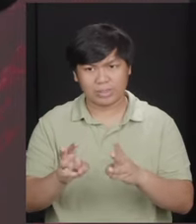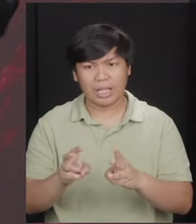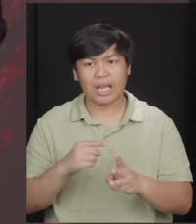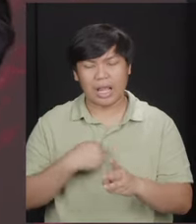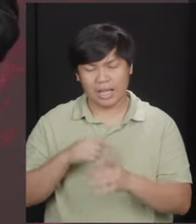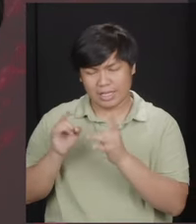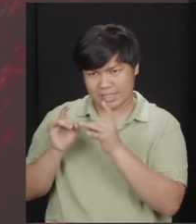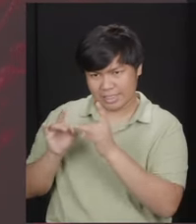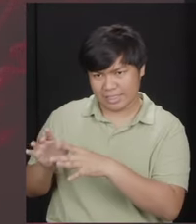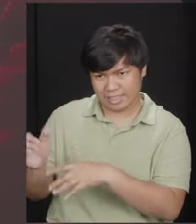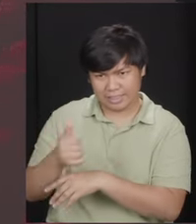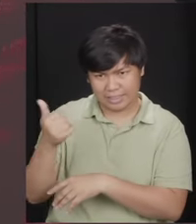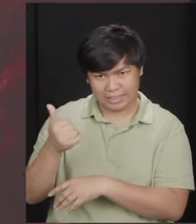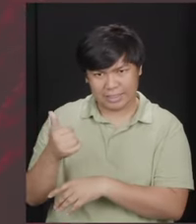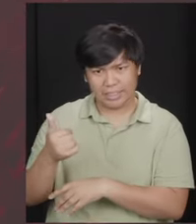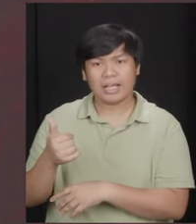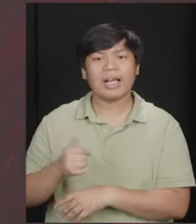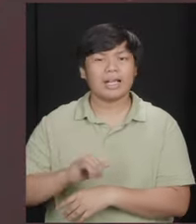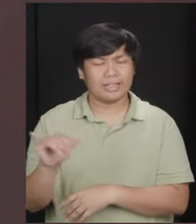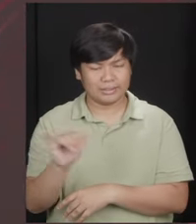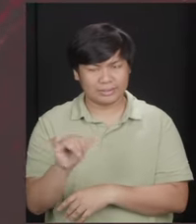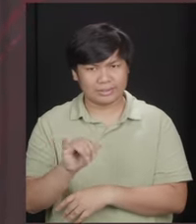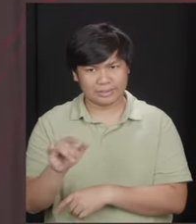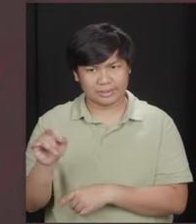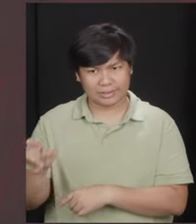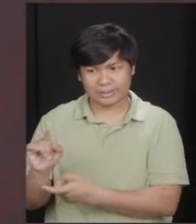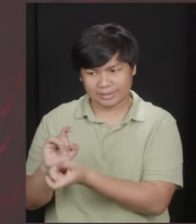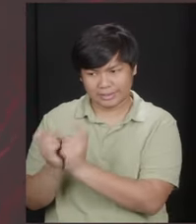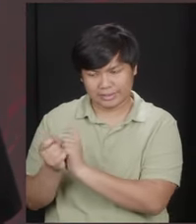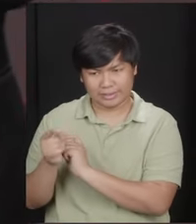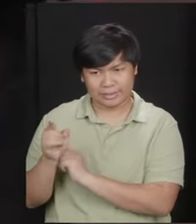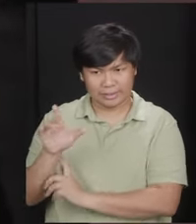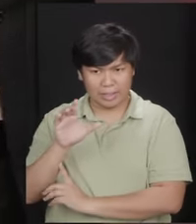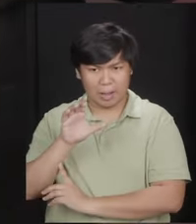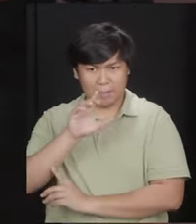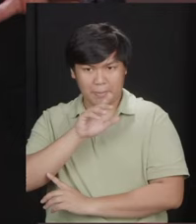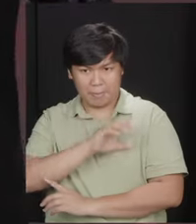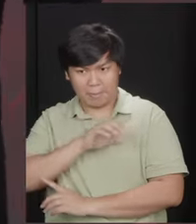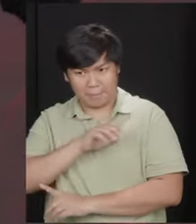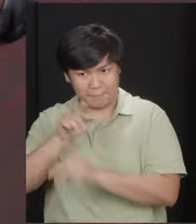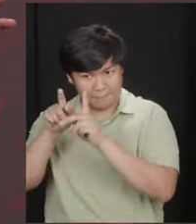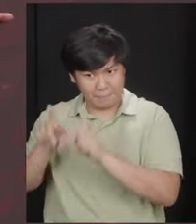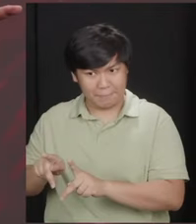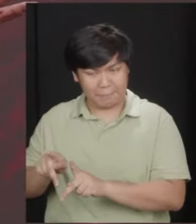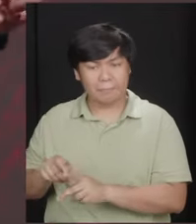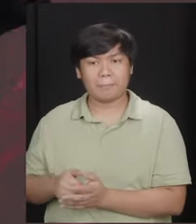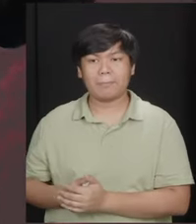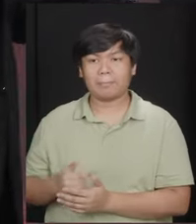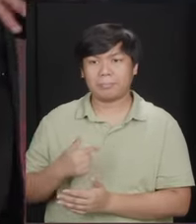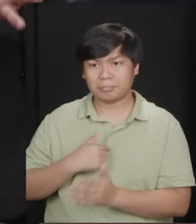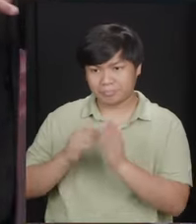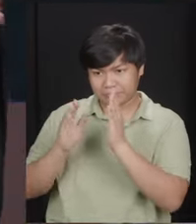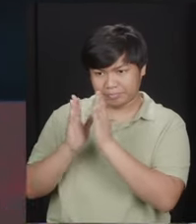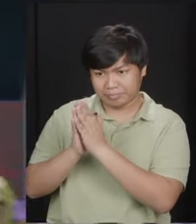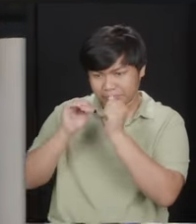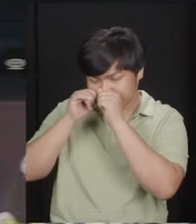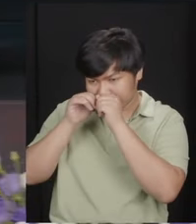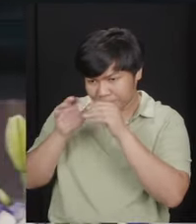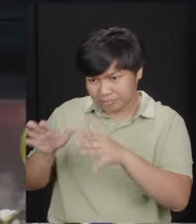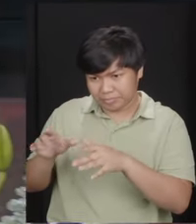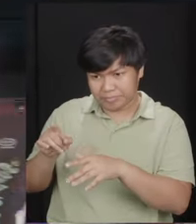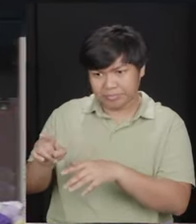hating someone, I end up like him. If you keep praying for someone with prayers of blessing,